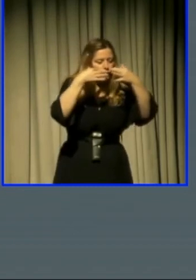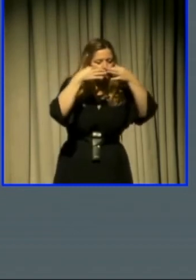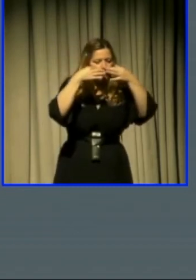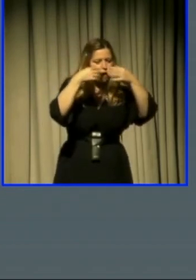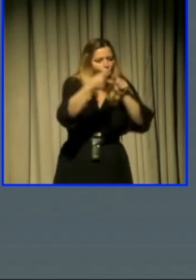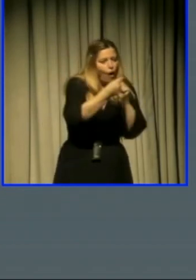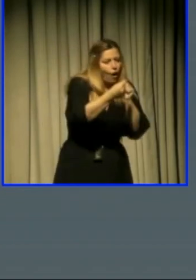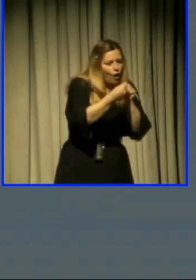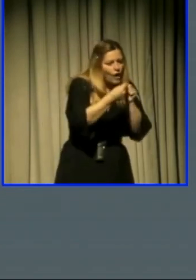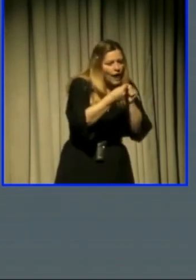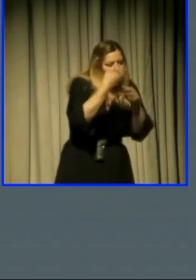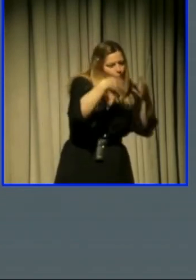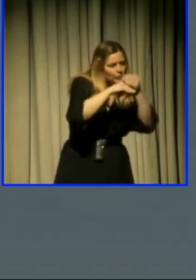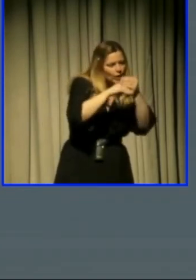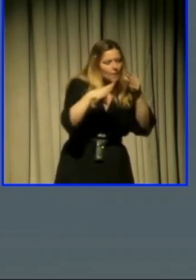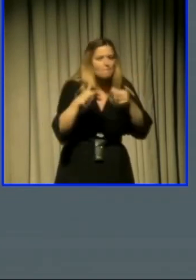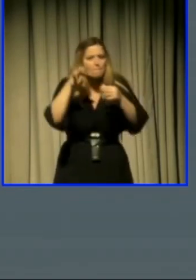experience. Pictured here,